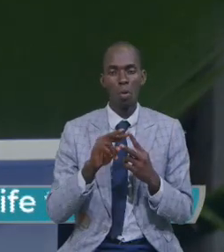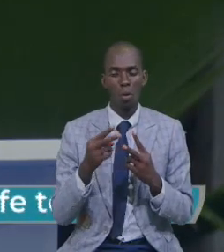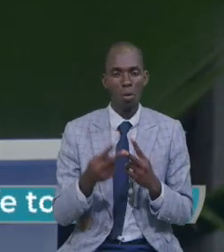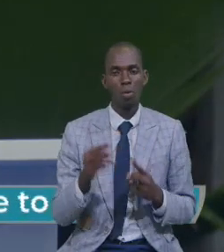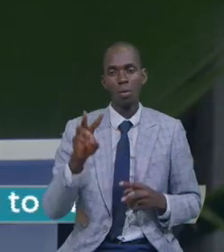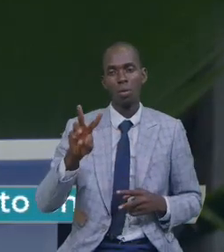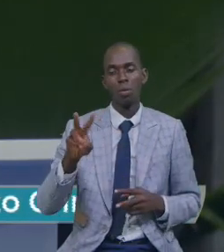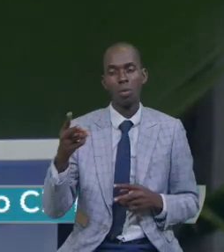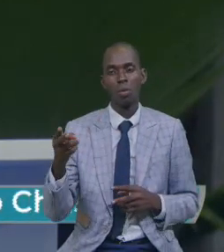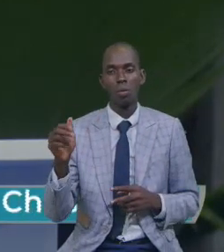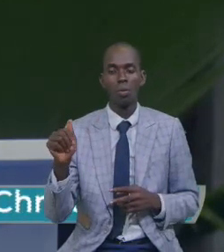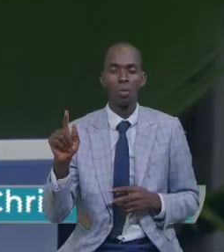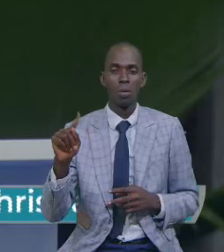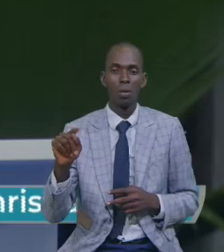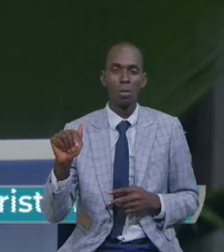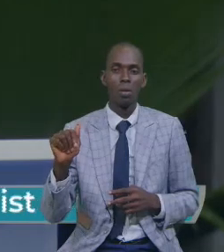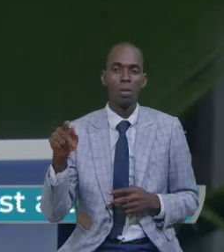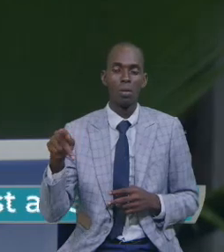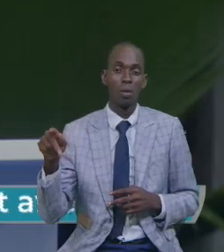The number is